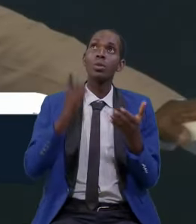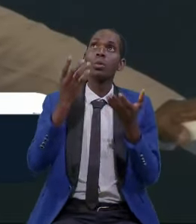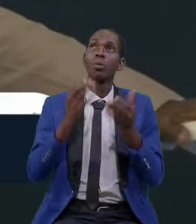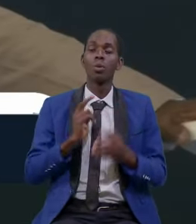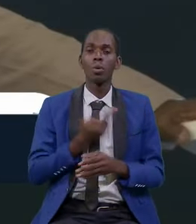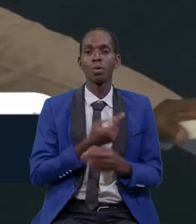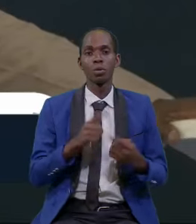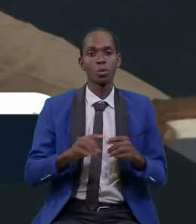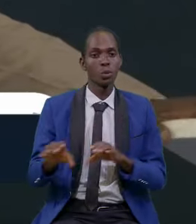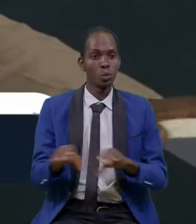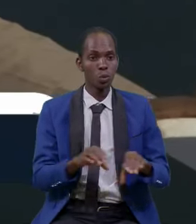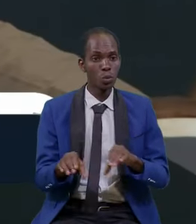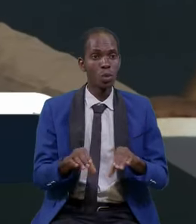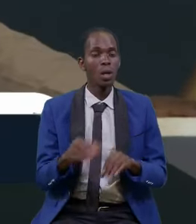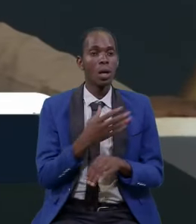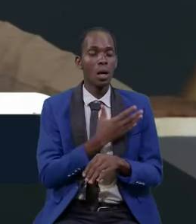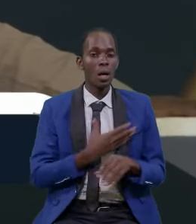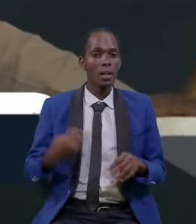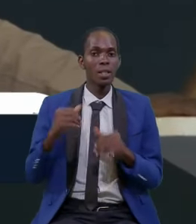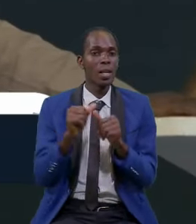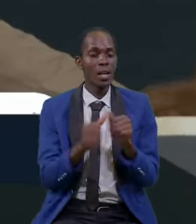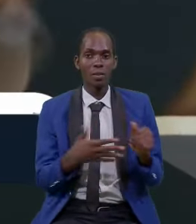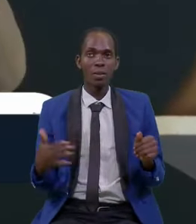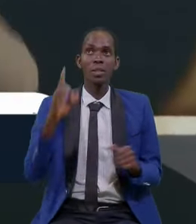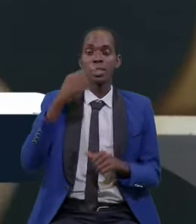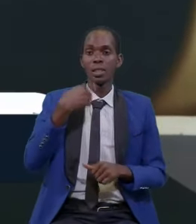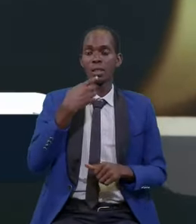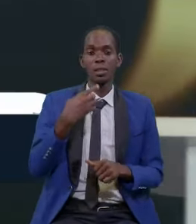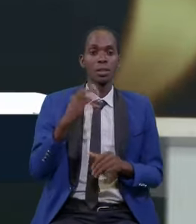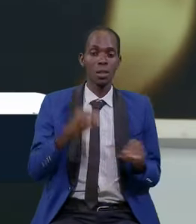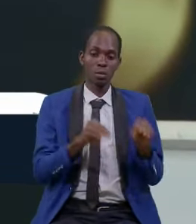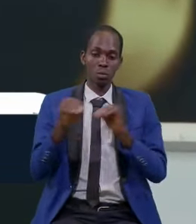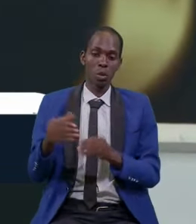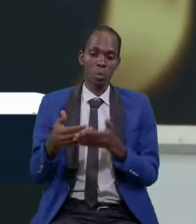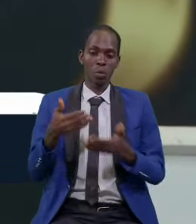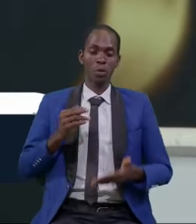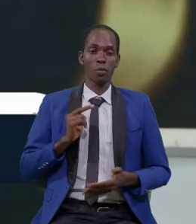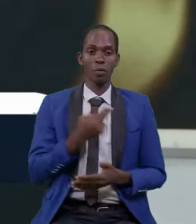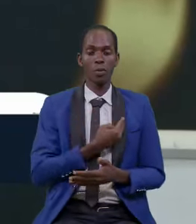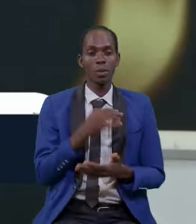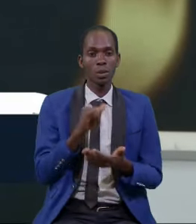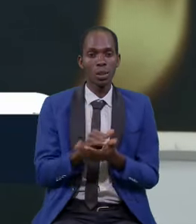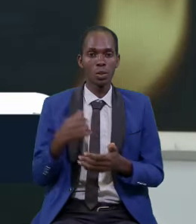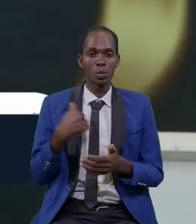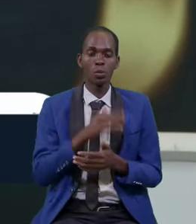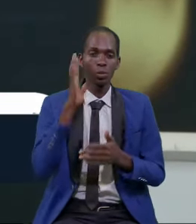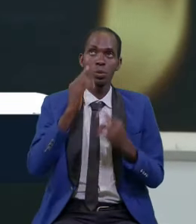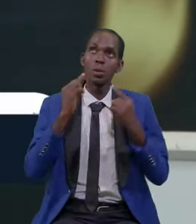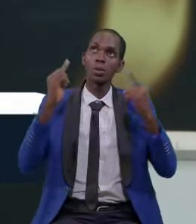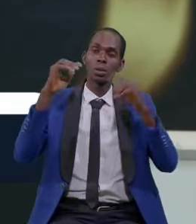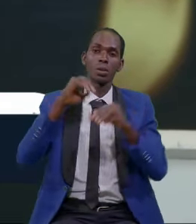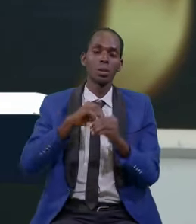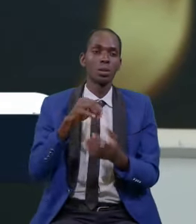achieve everything he says before us that we'll achieve. The Nazarene, a Savior.